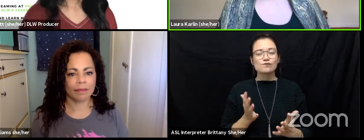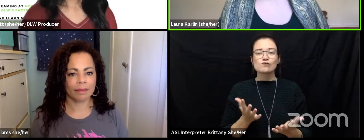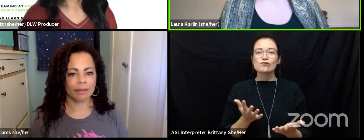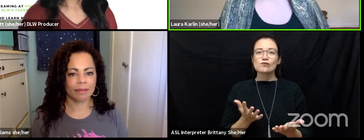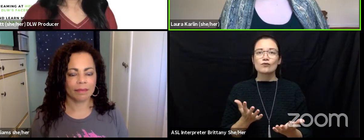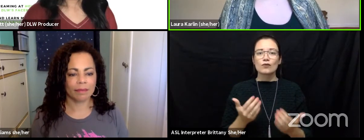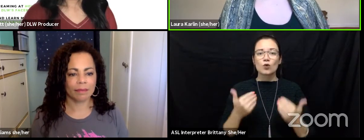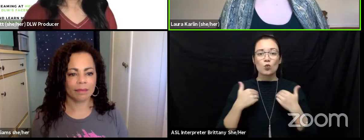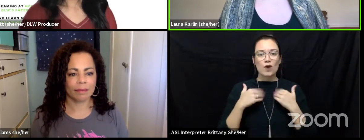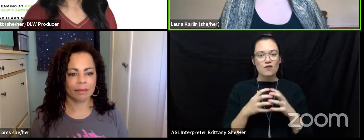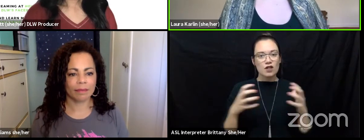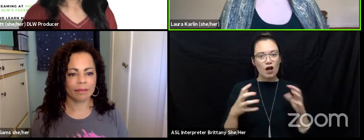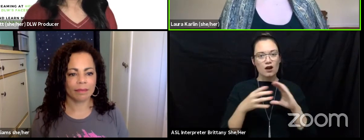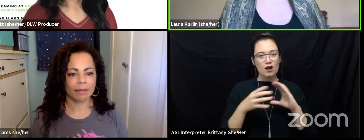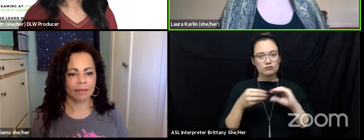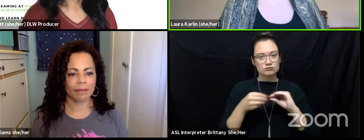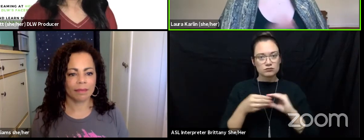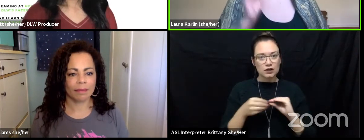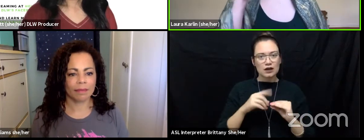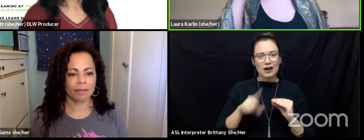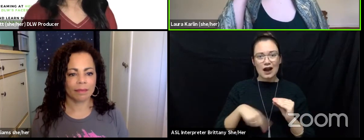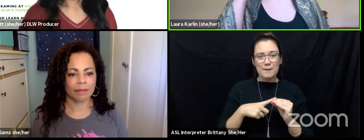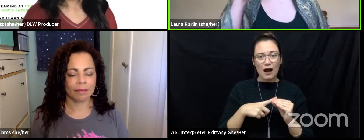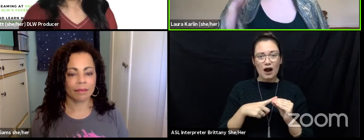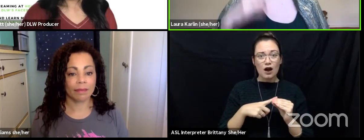there's a lot of messaging about who art is